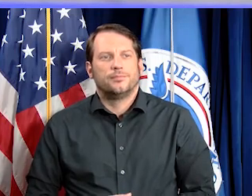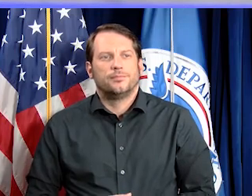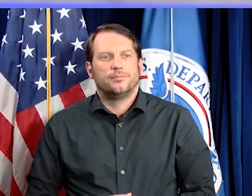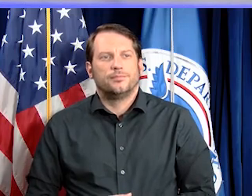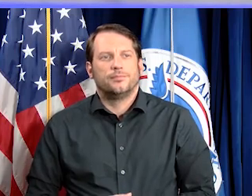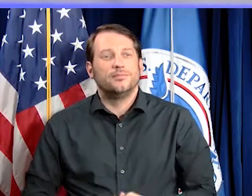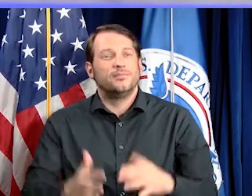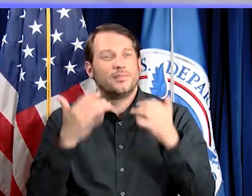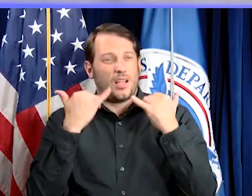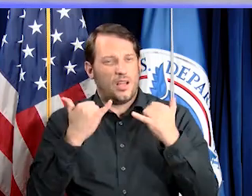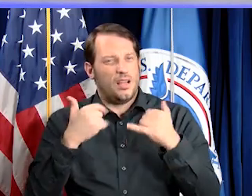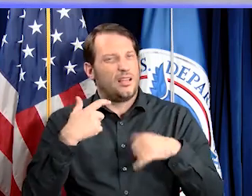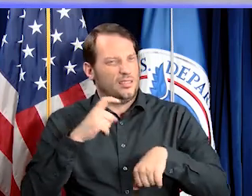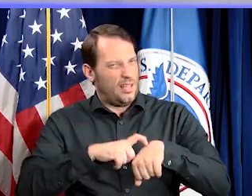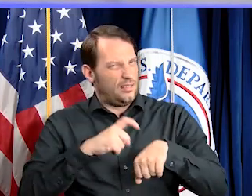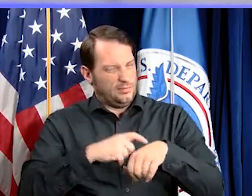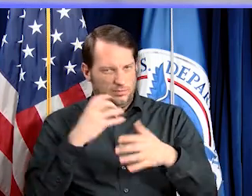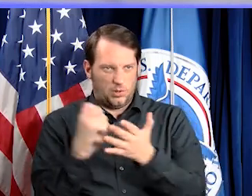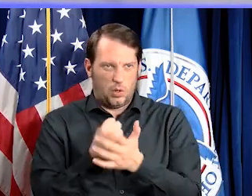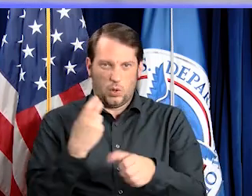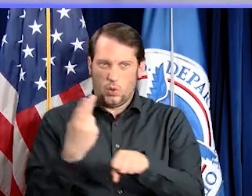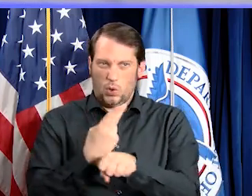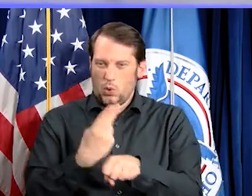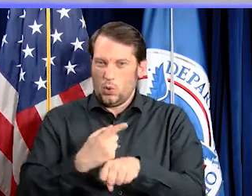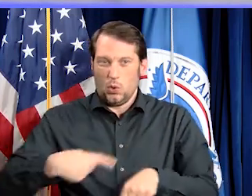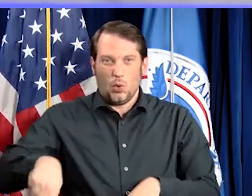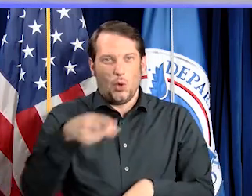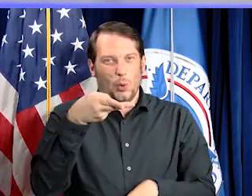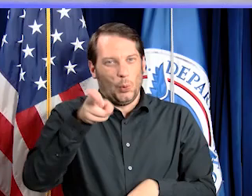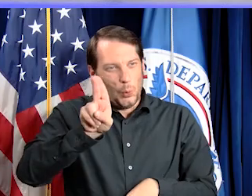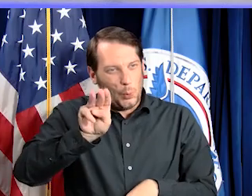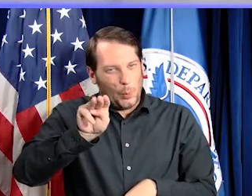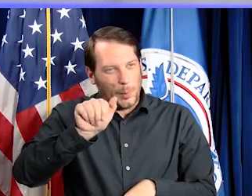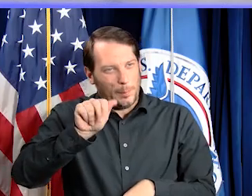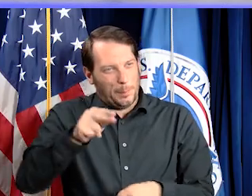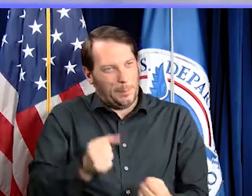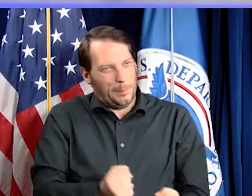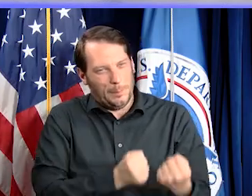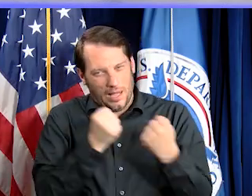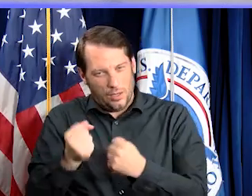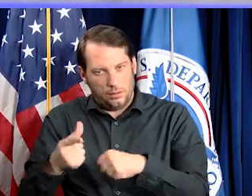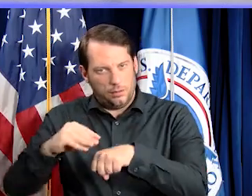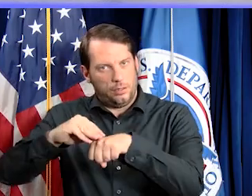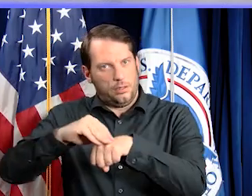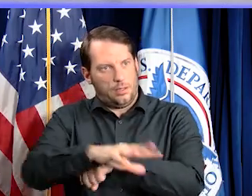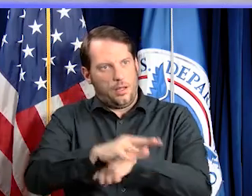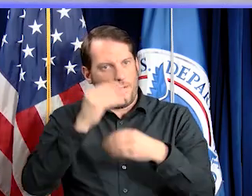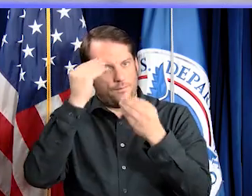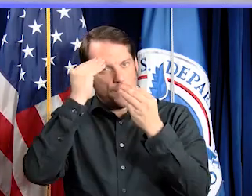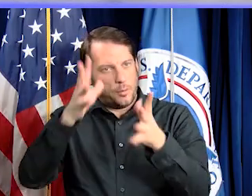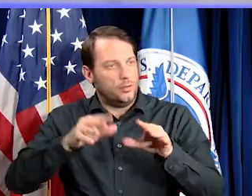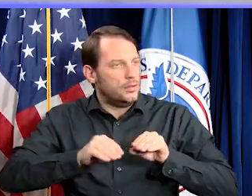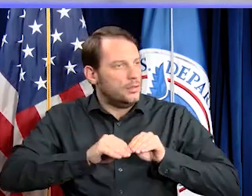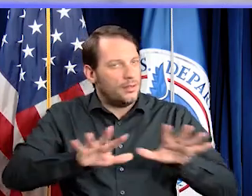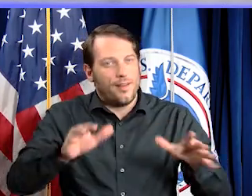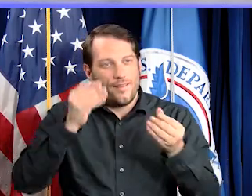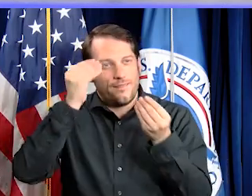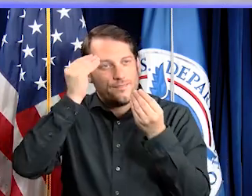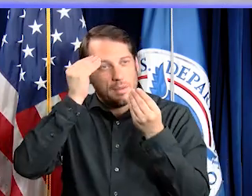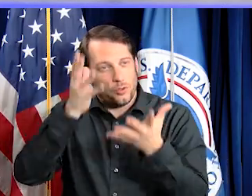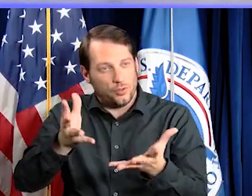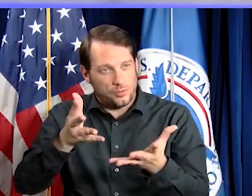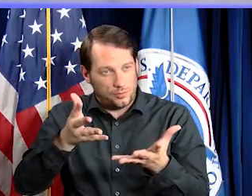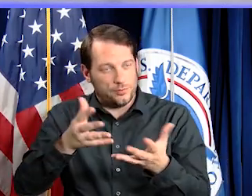human power of understanding this information and communicating it out. And maybe in some ways how that can help automate